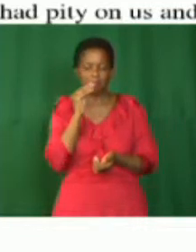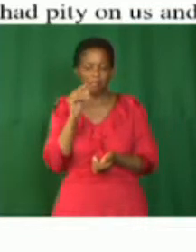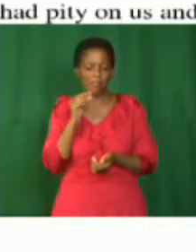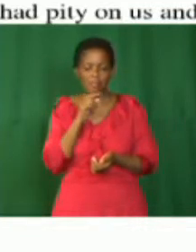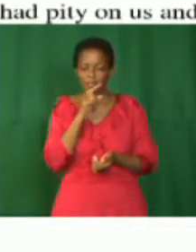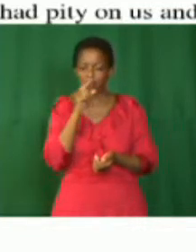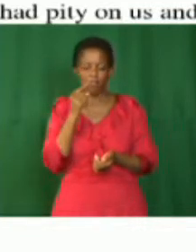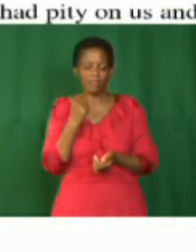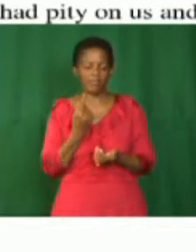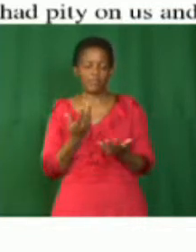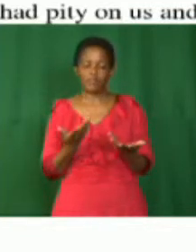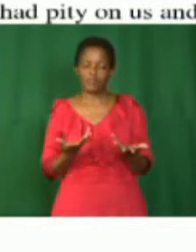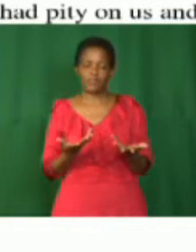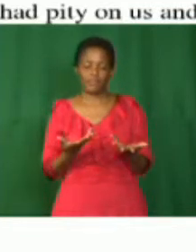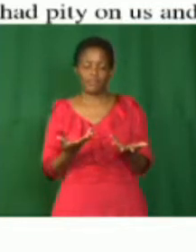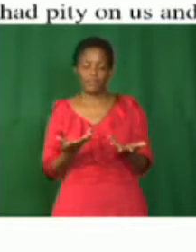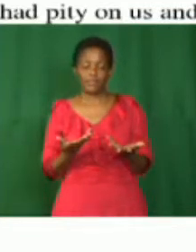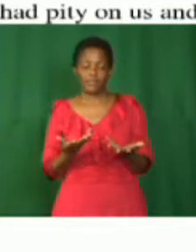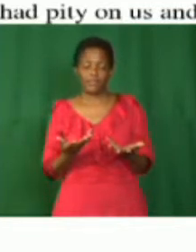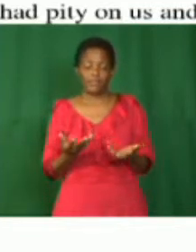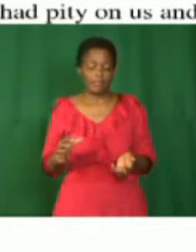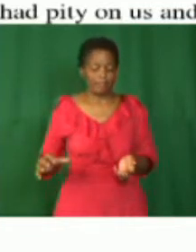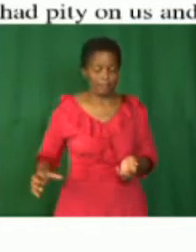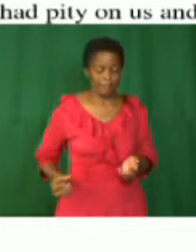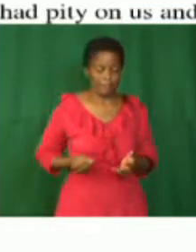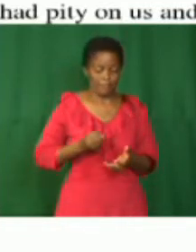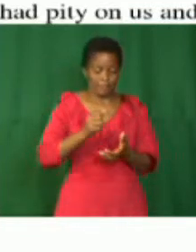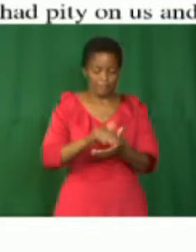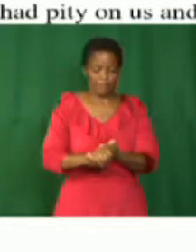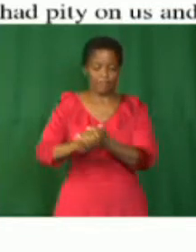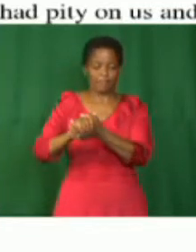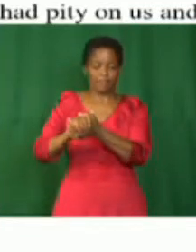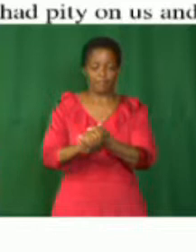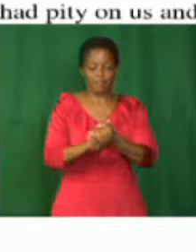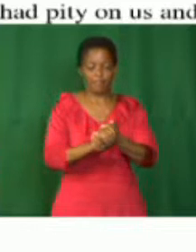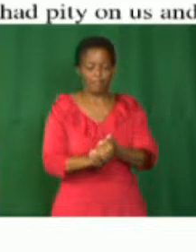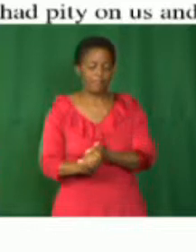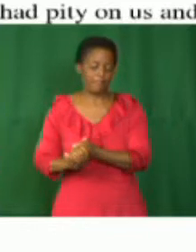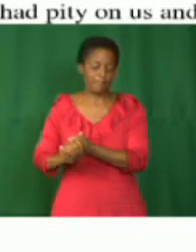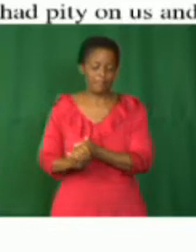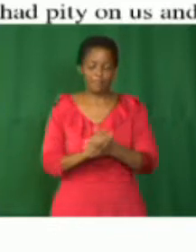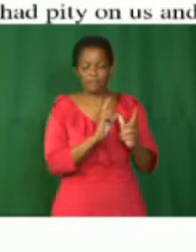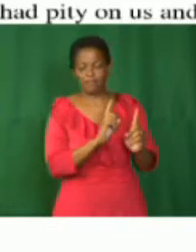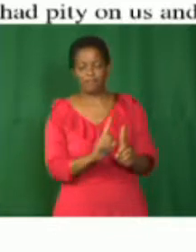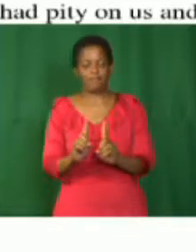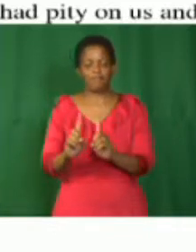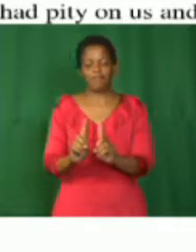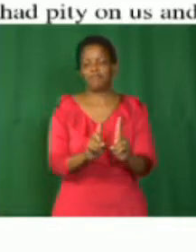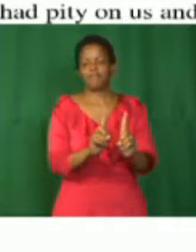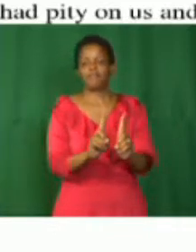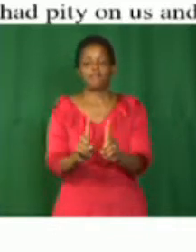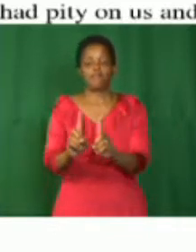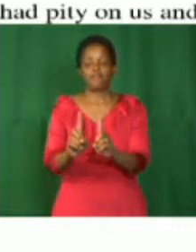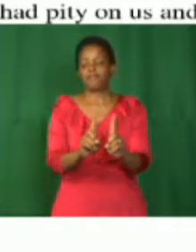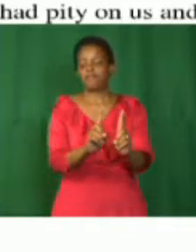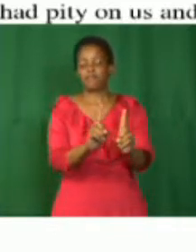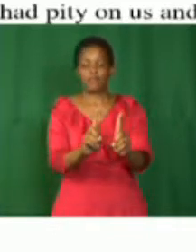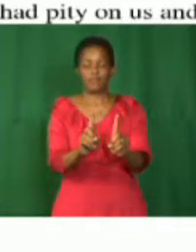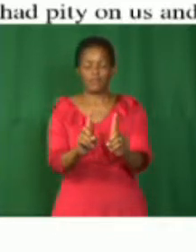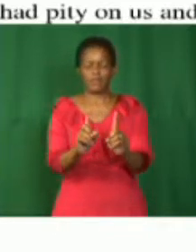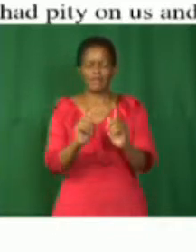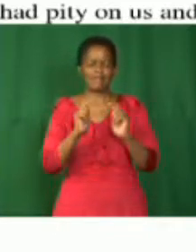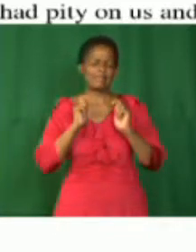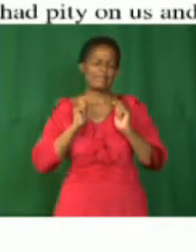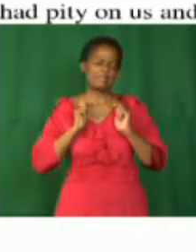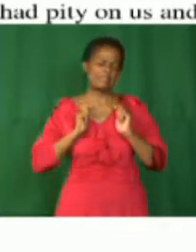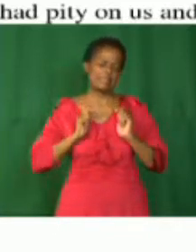We took each other by the hand and crawled away from the place, for we were afraid. We felt so tired,